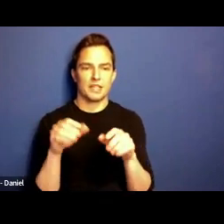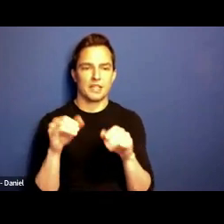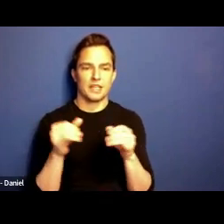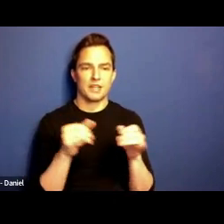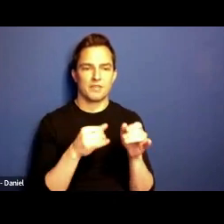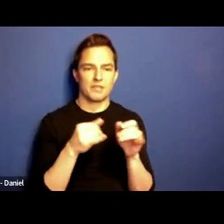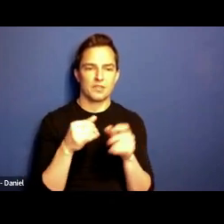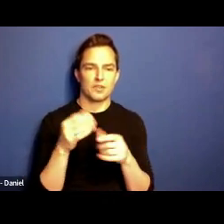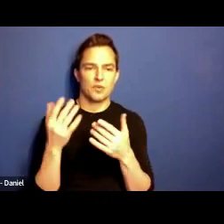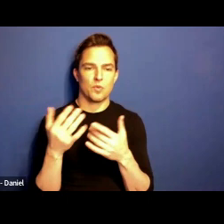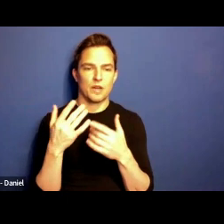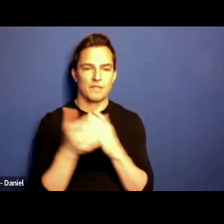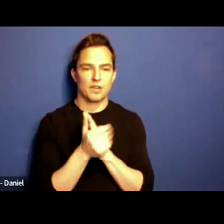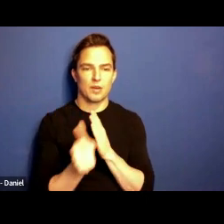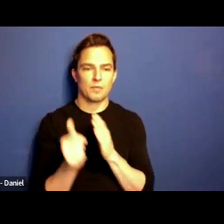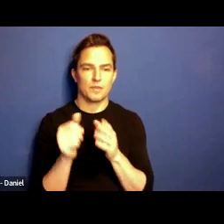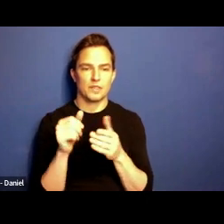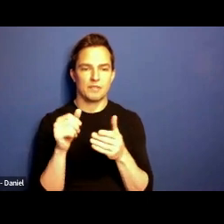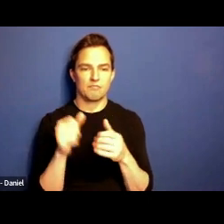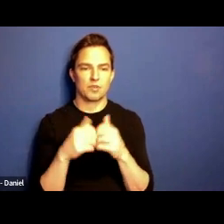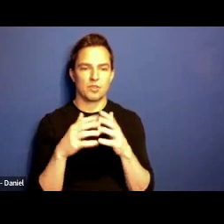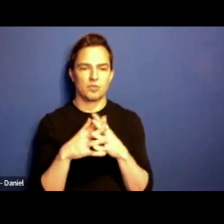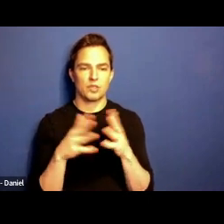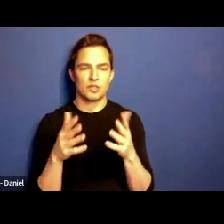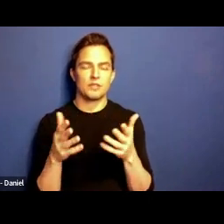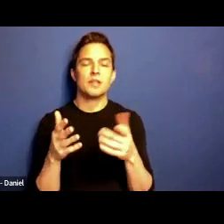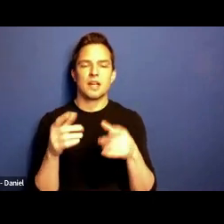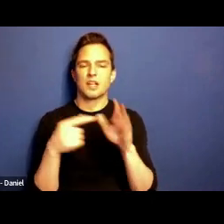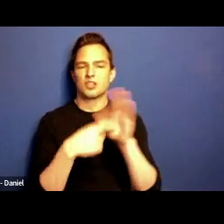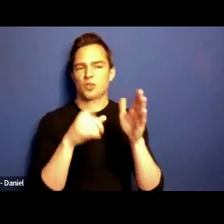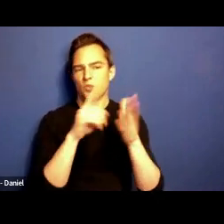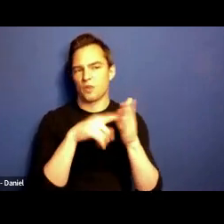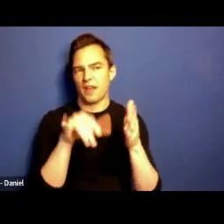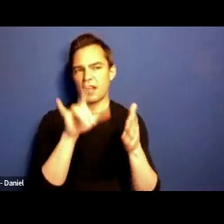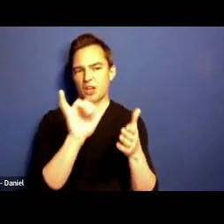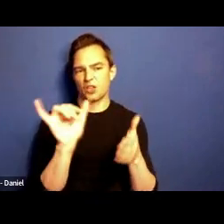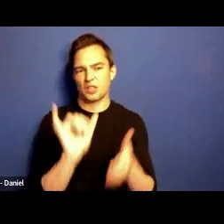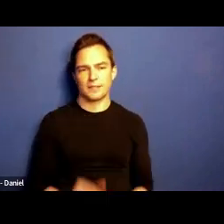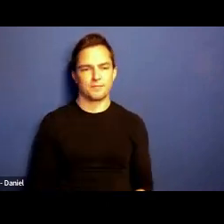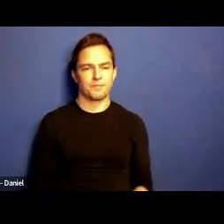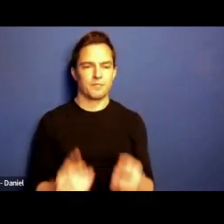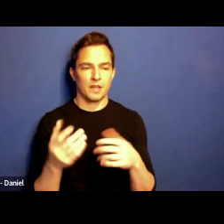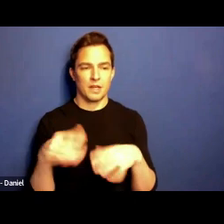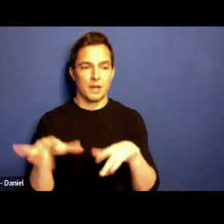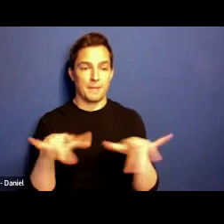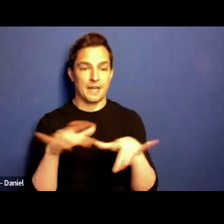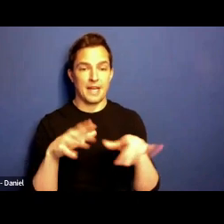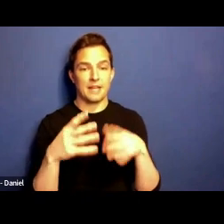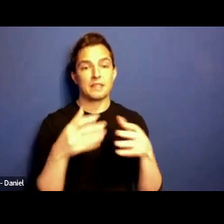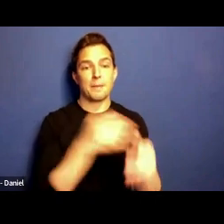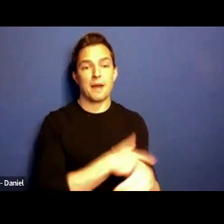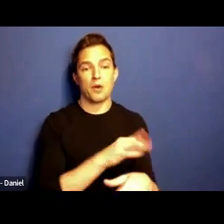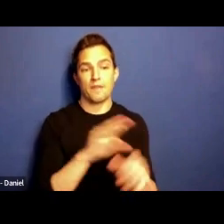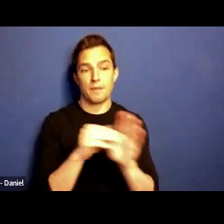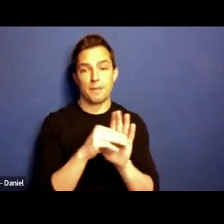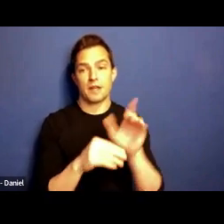bed capacity. And I just want to show you a little bit of what this looks like, because now, if you could play this, the power of the model